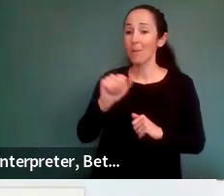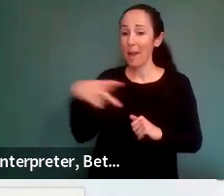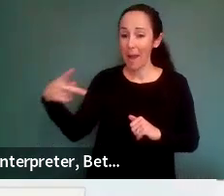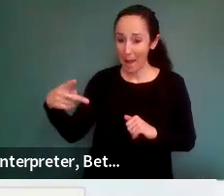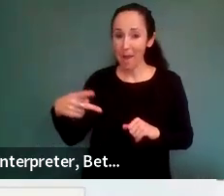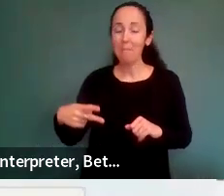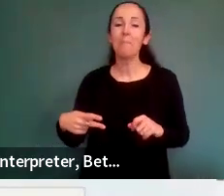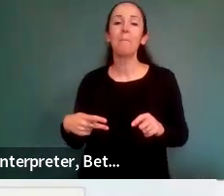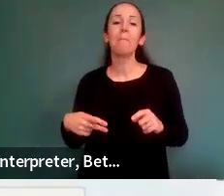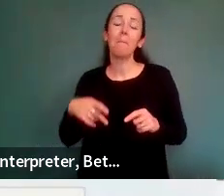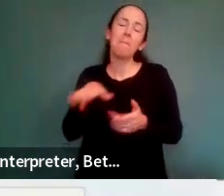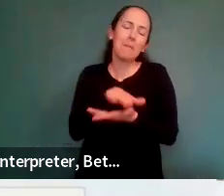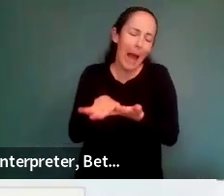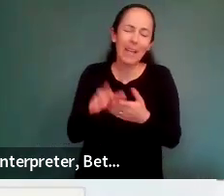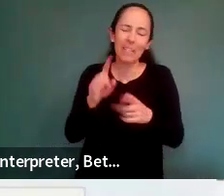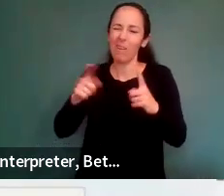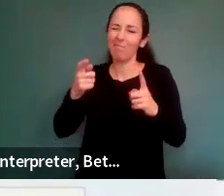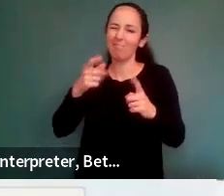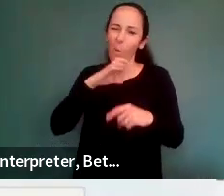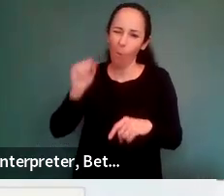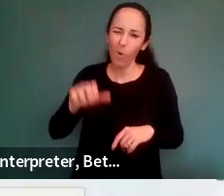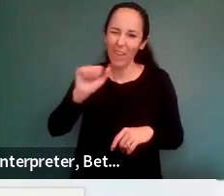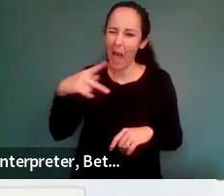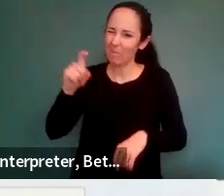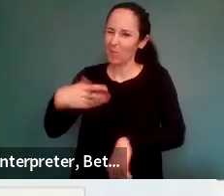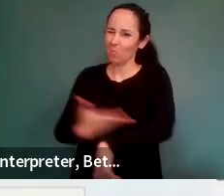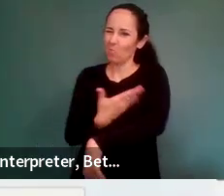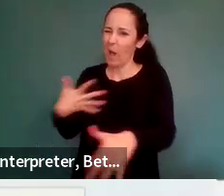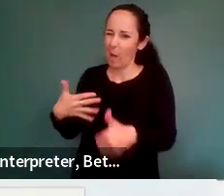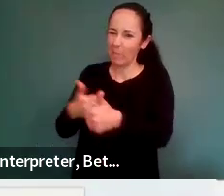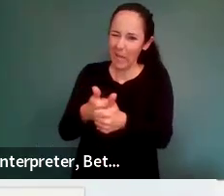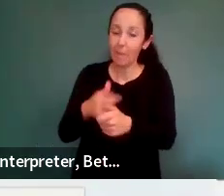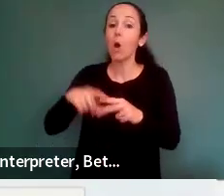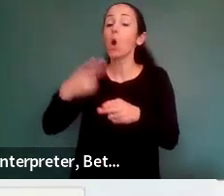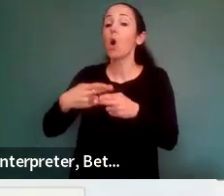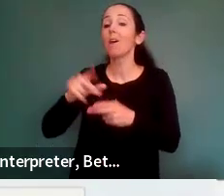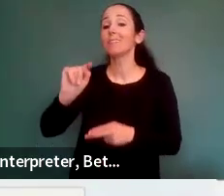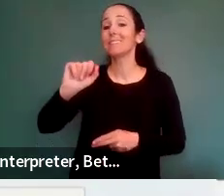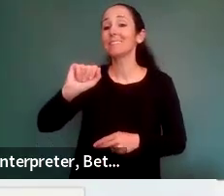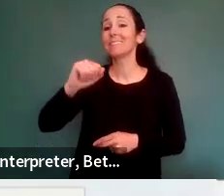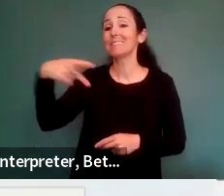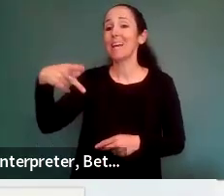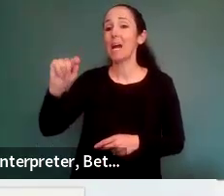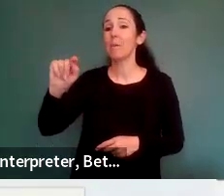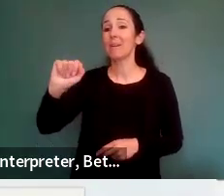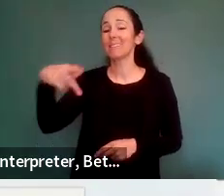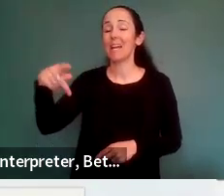updated in a while, but it's still an oldie but a goodie. It's called Tap Tap See. Tap phone, tap Tap